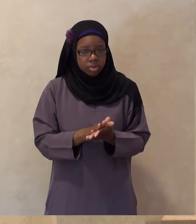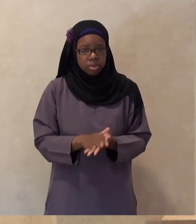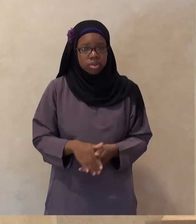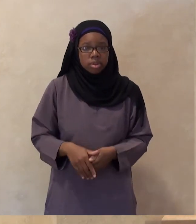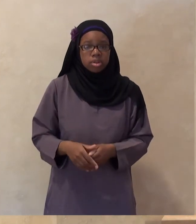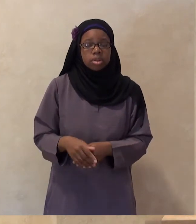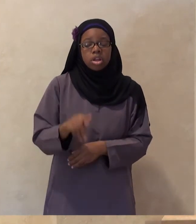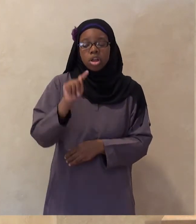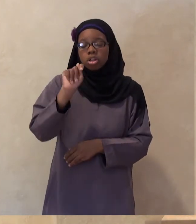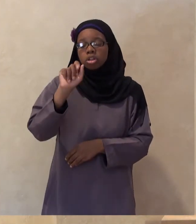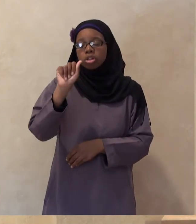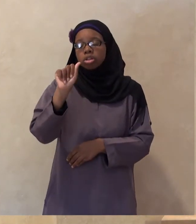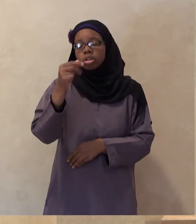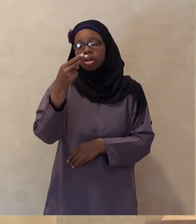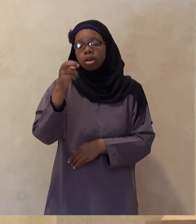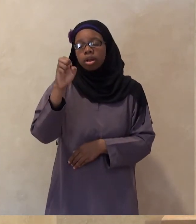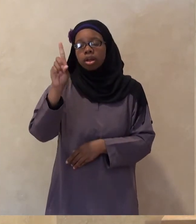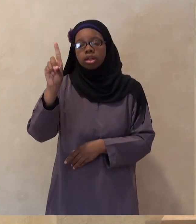Targhib and Tarhib.